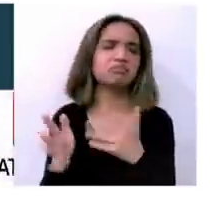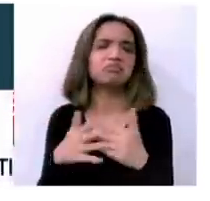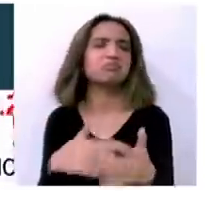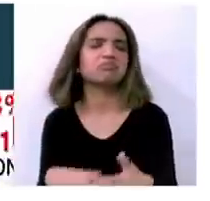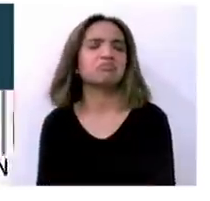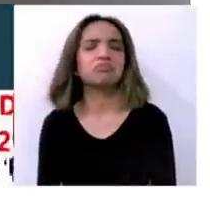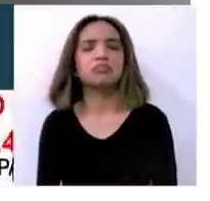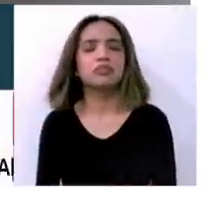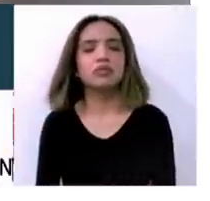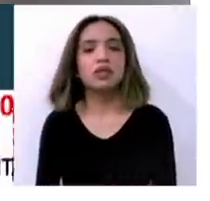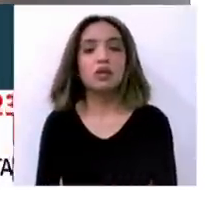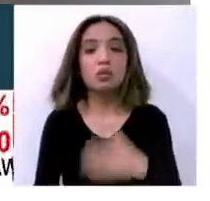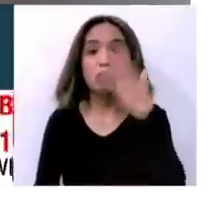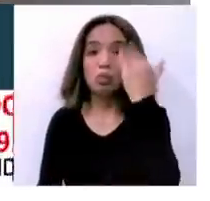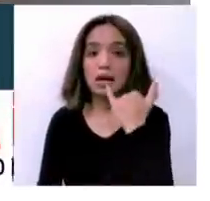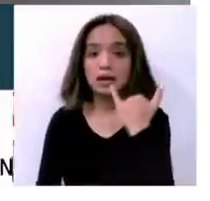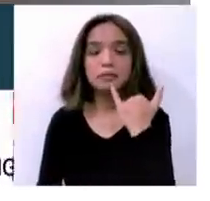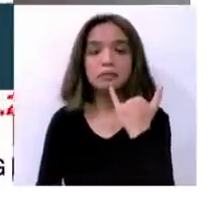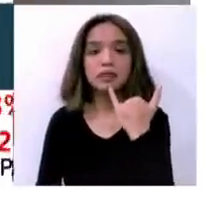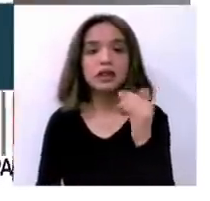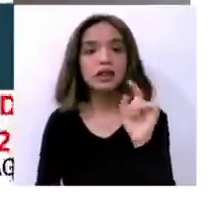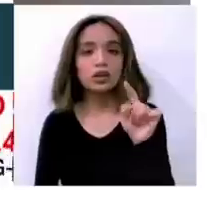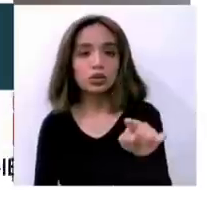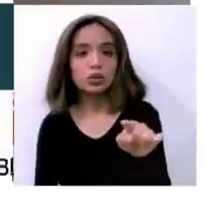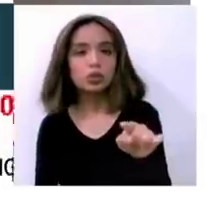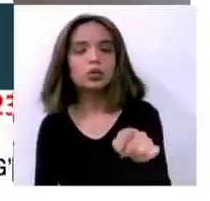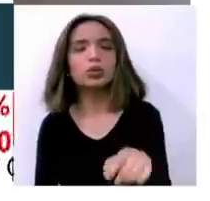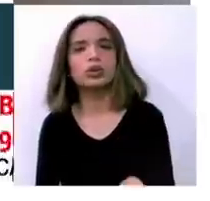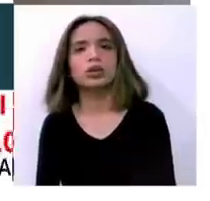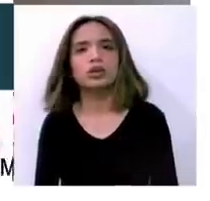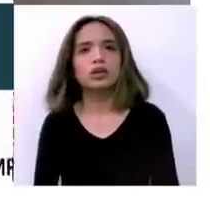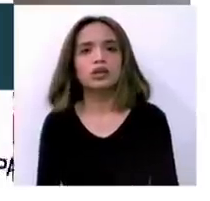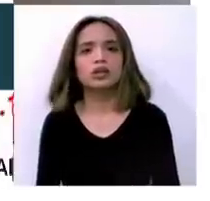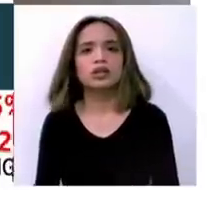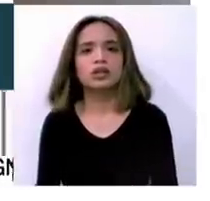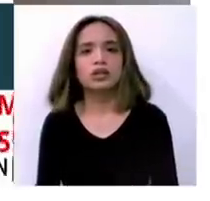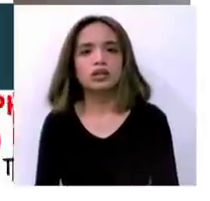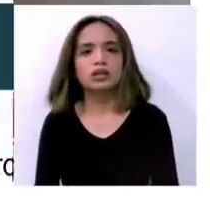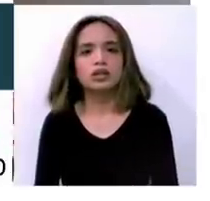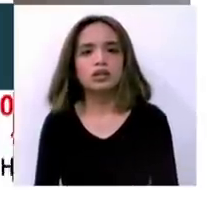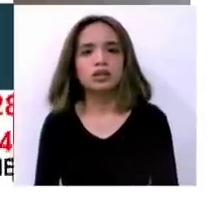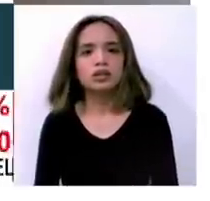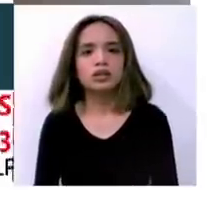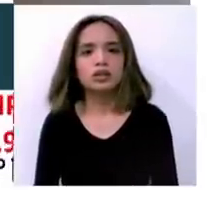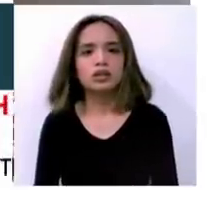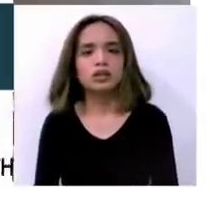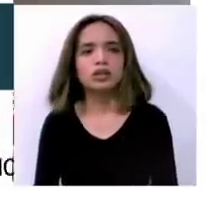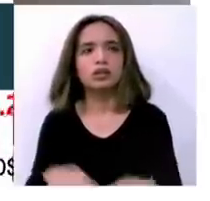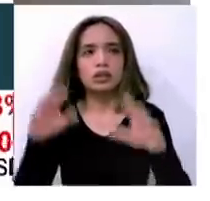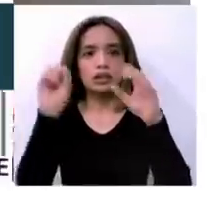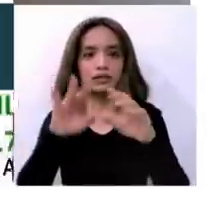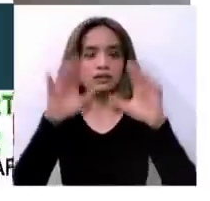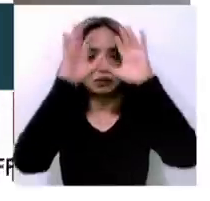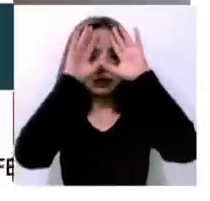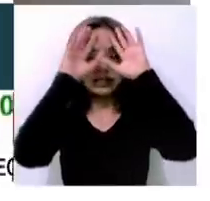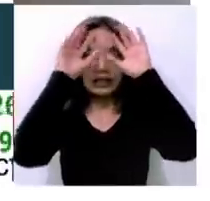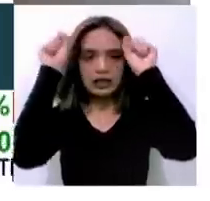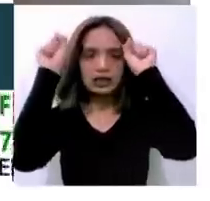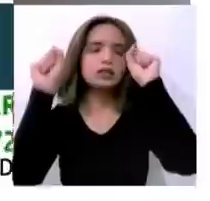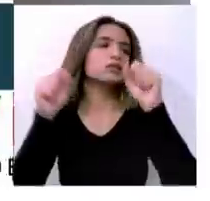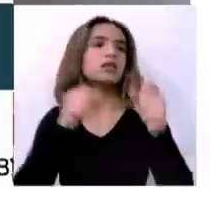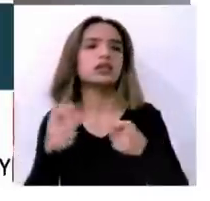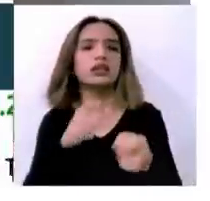mean, at the end of the day, you apply to be president, you apply directly to the people. No, it's not about